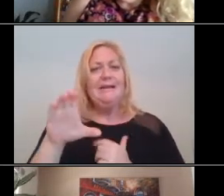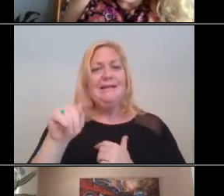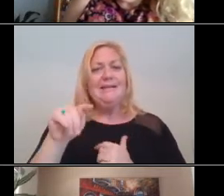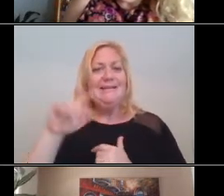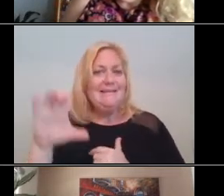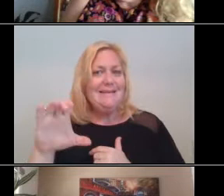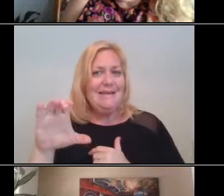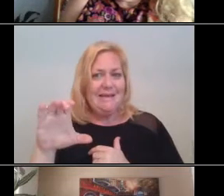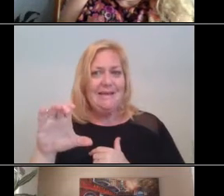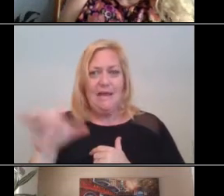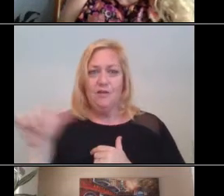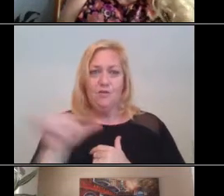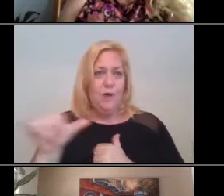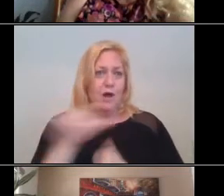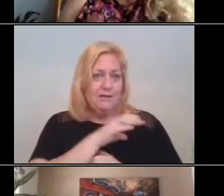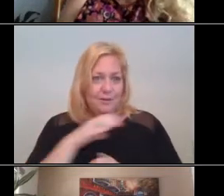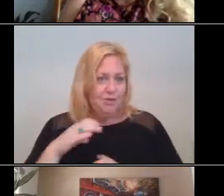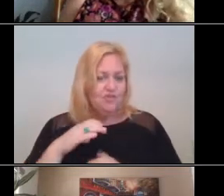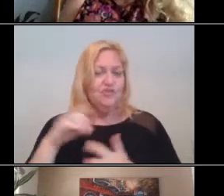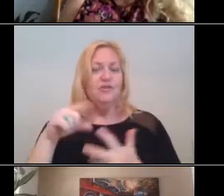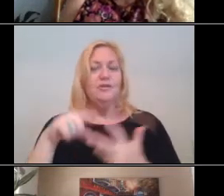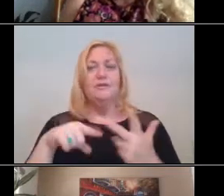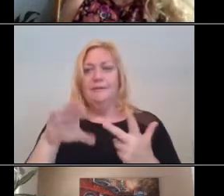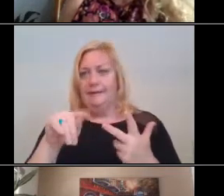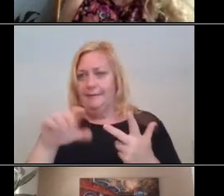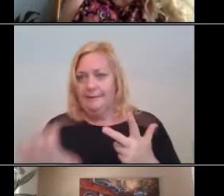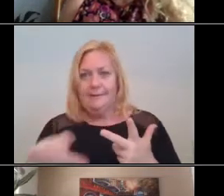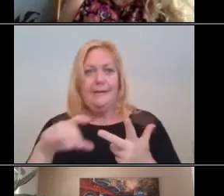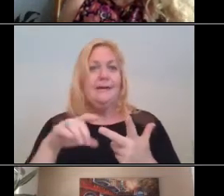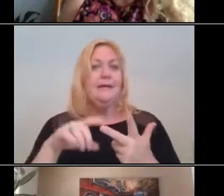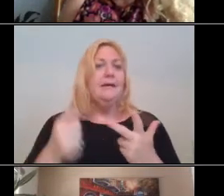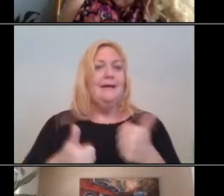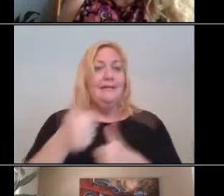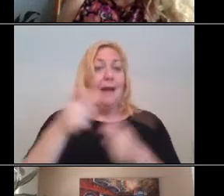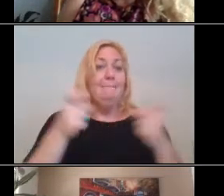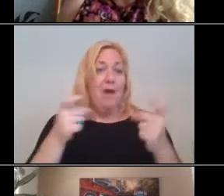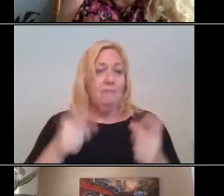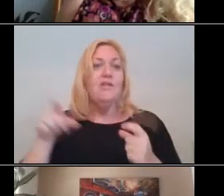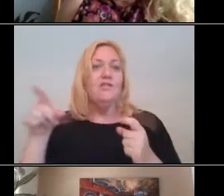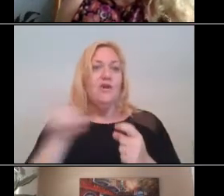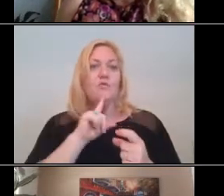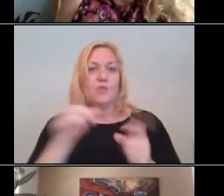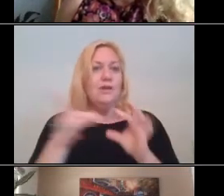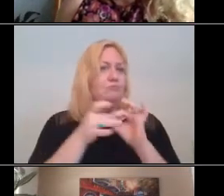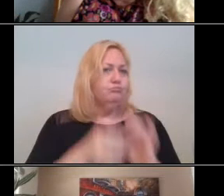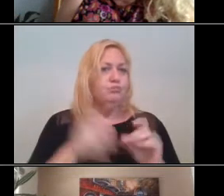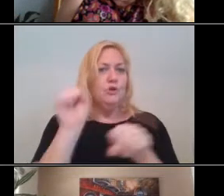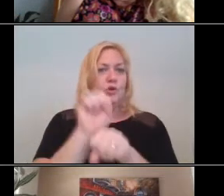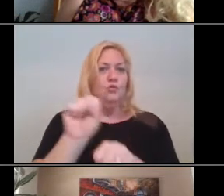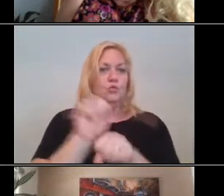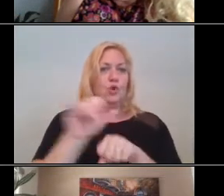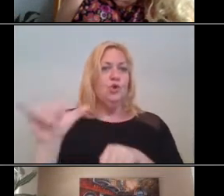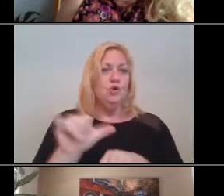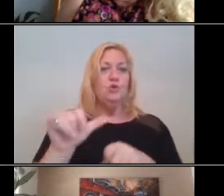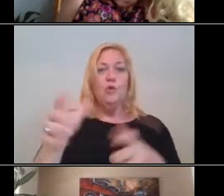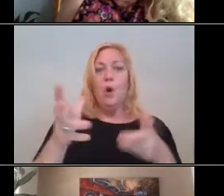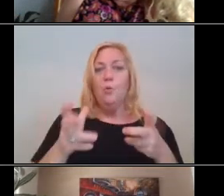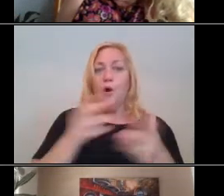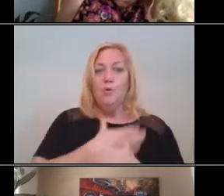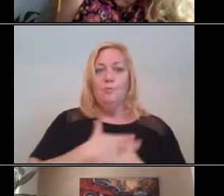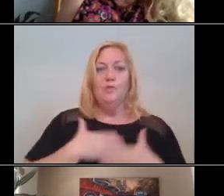as well, all the commissioners and the CTC exec management are also very committed to this work. So I want to just